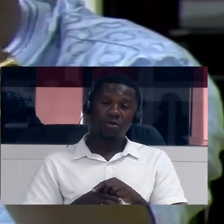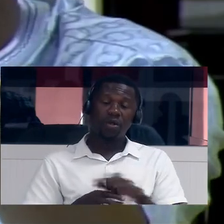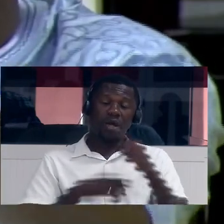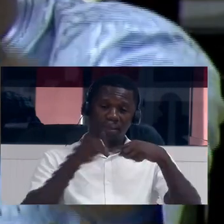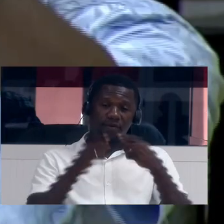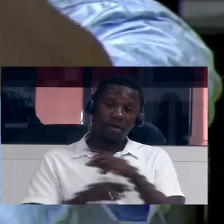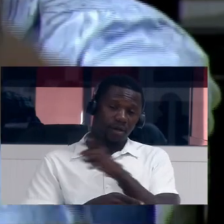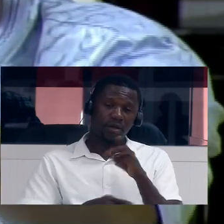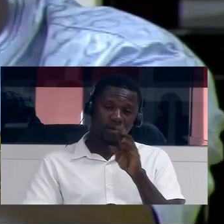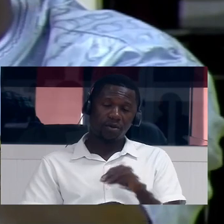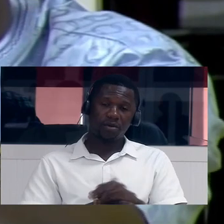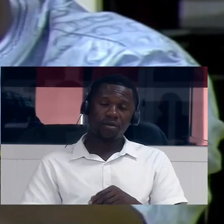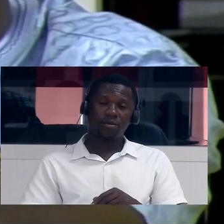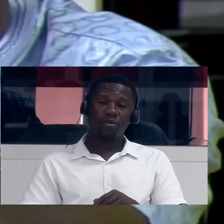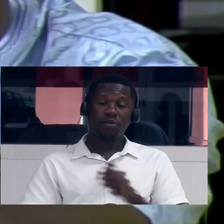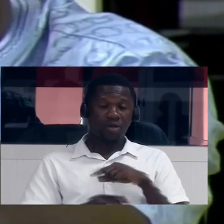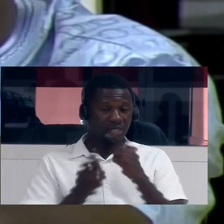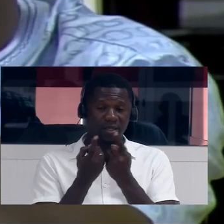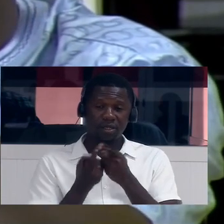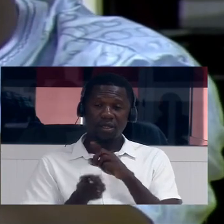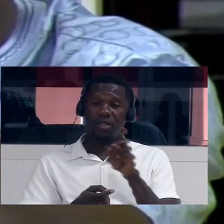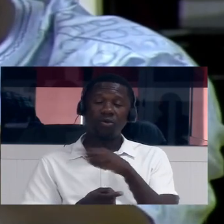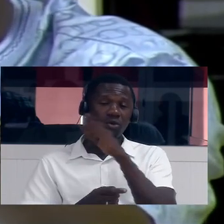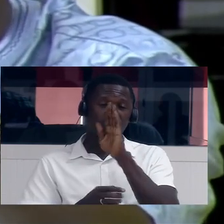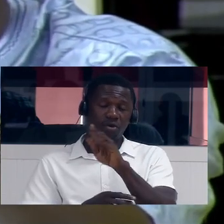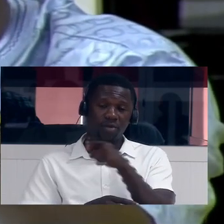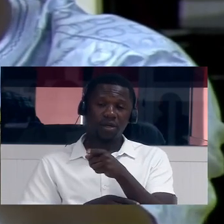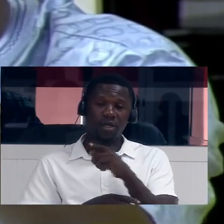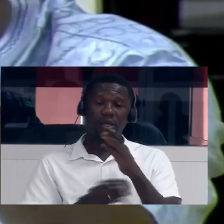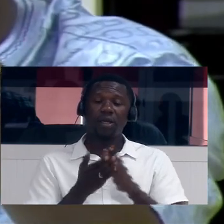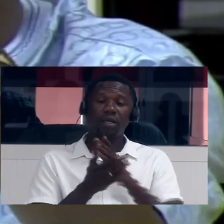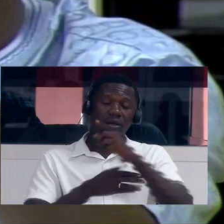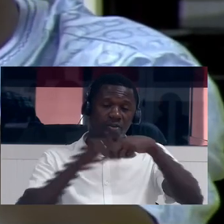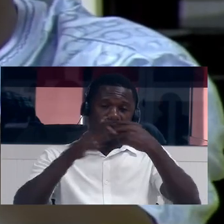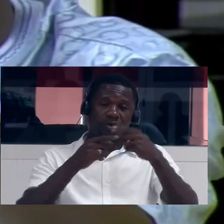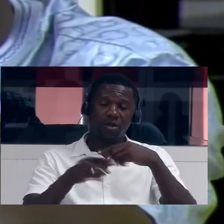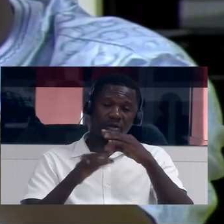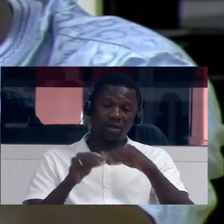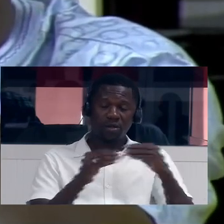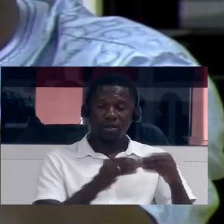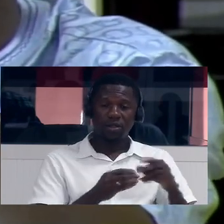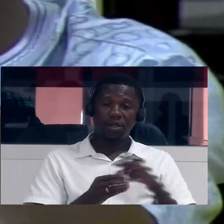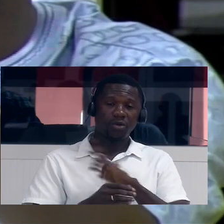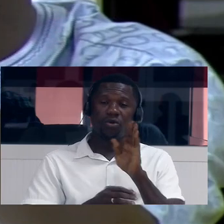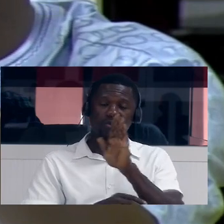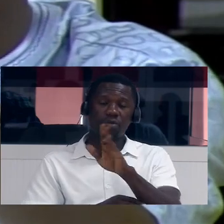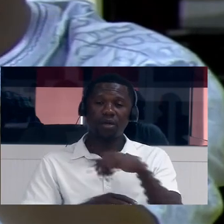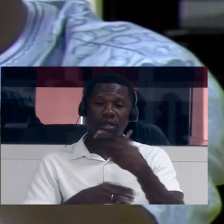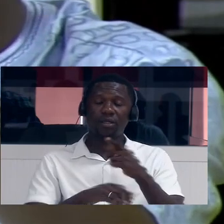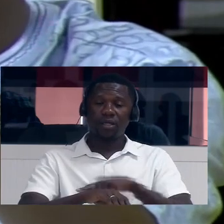but the thing is, it did not stop there. They continued their actions. They did not stop at 10 a.m. Their